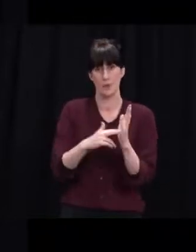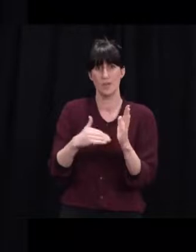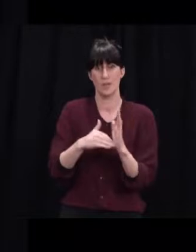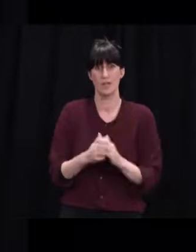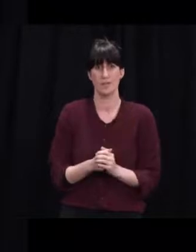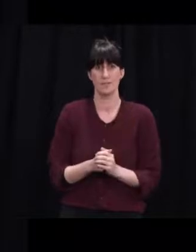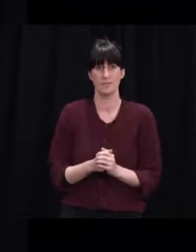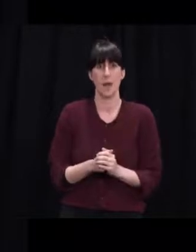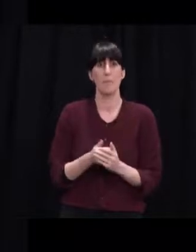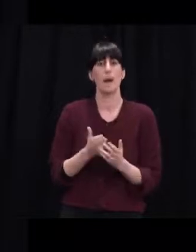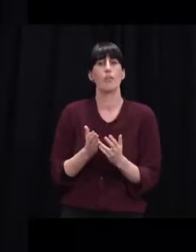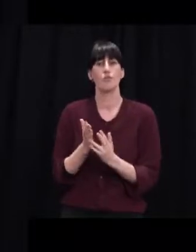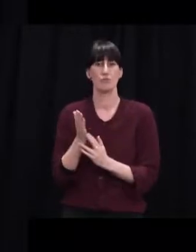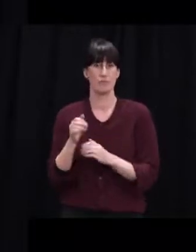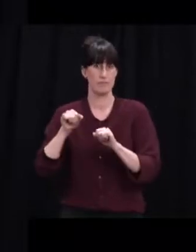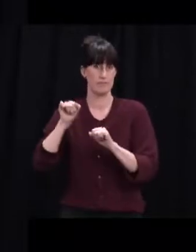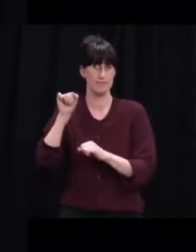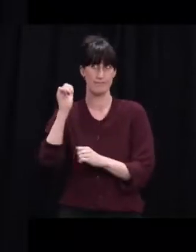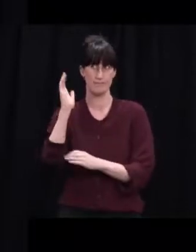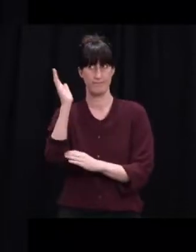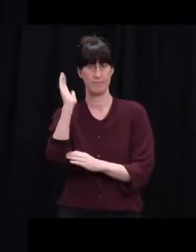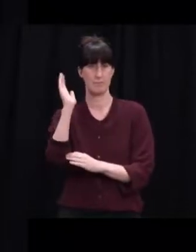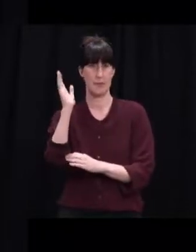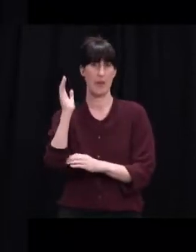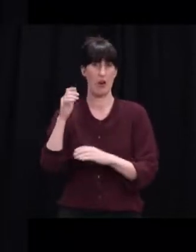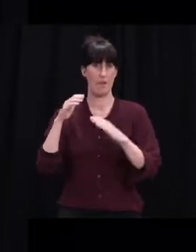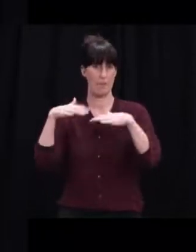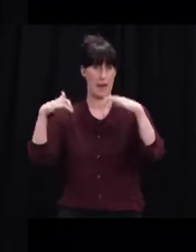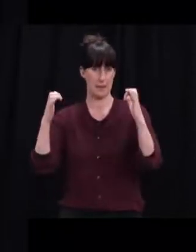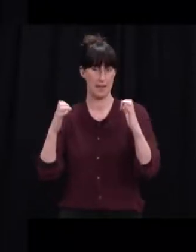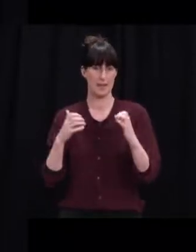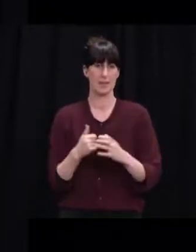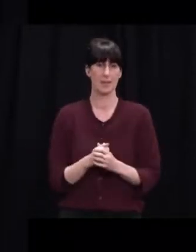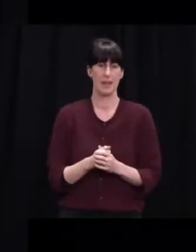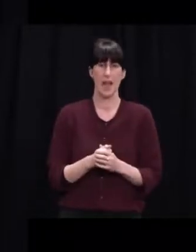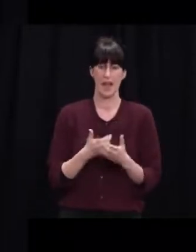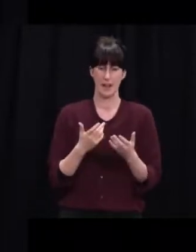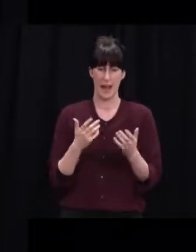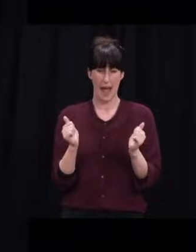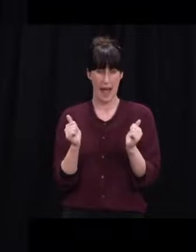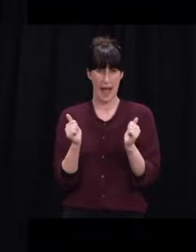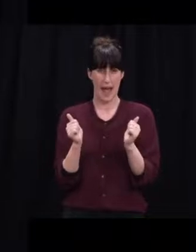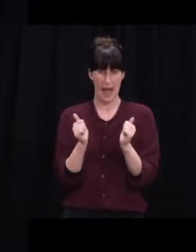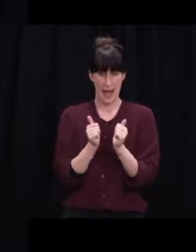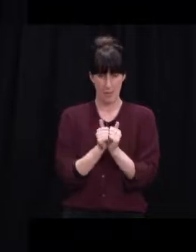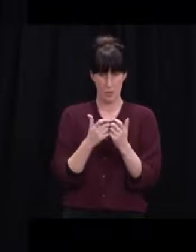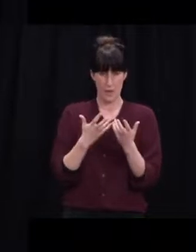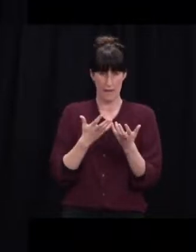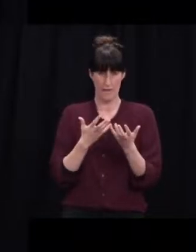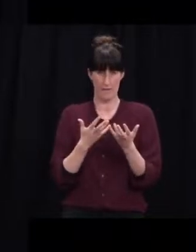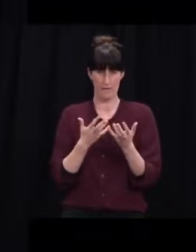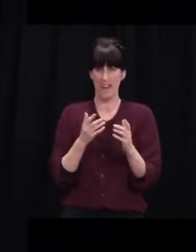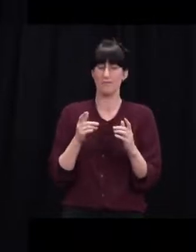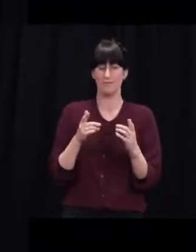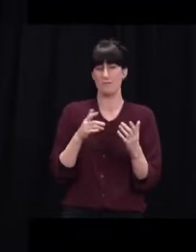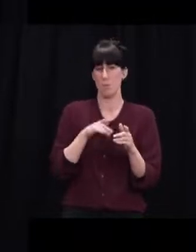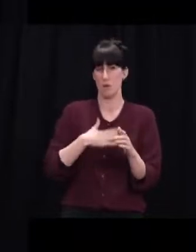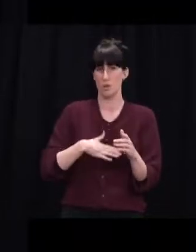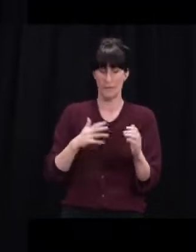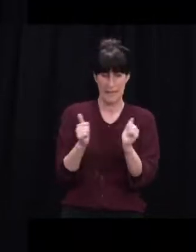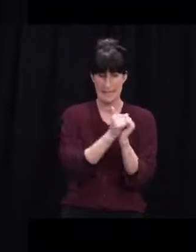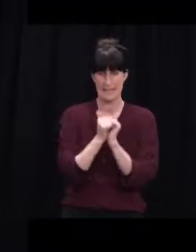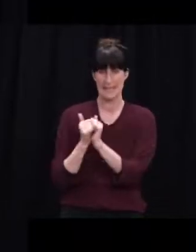whilst restrictions are in place, and that is something that we'll be actively exploring here in New Zealand. And we'll do that through the Speaker and through the Business Committee, and of